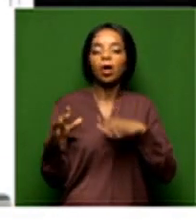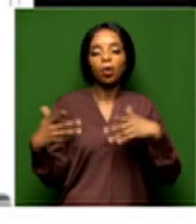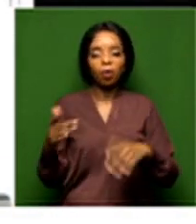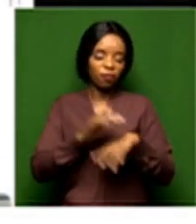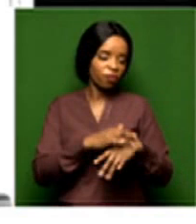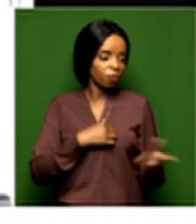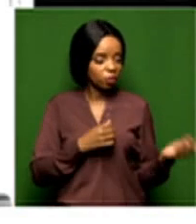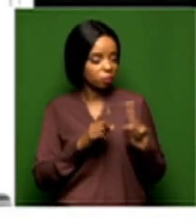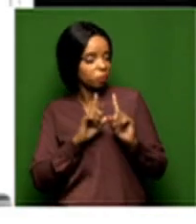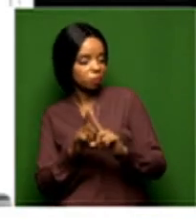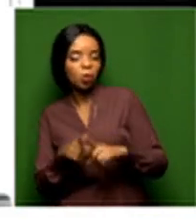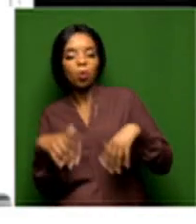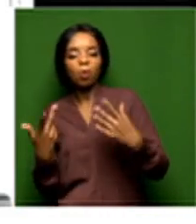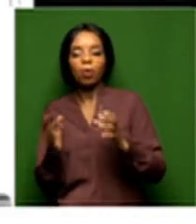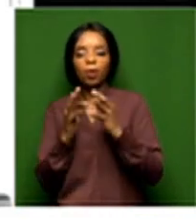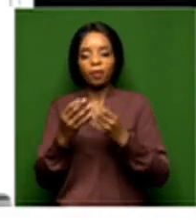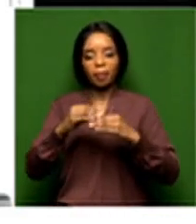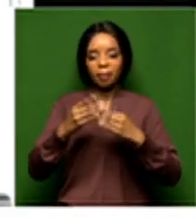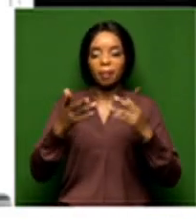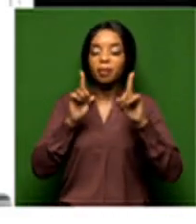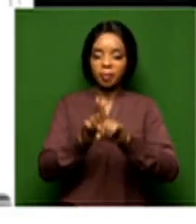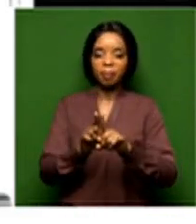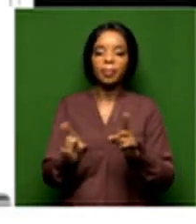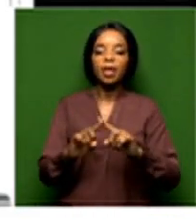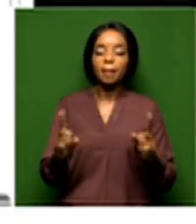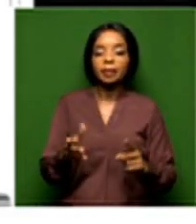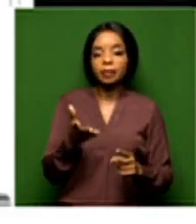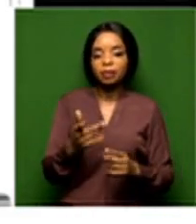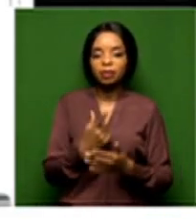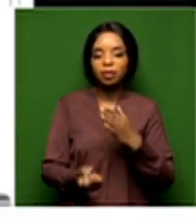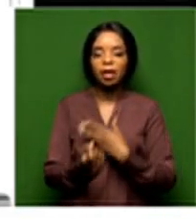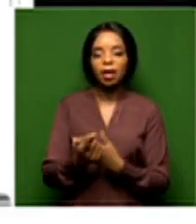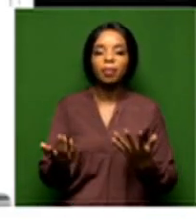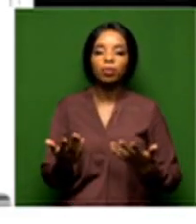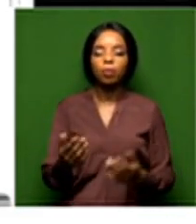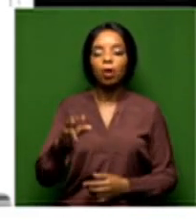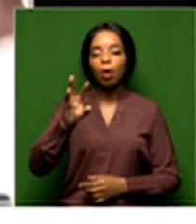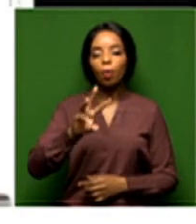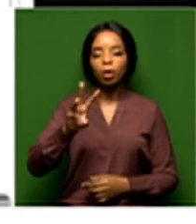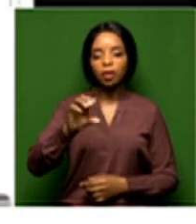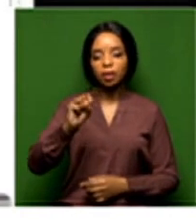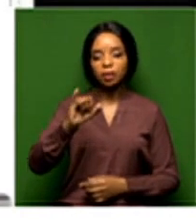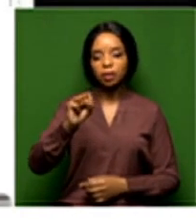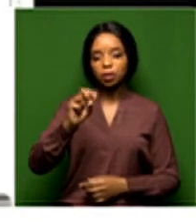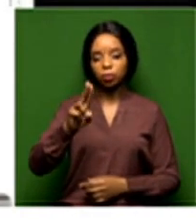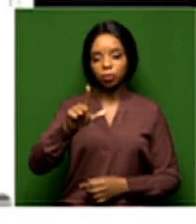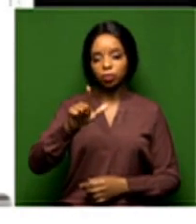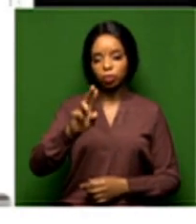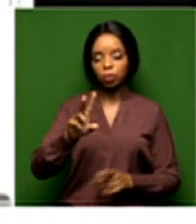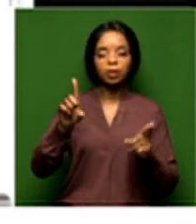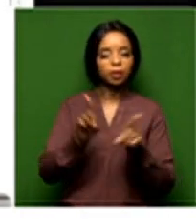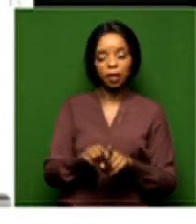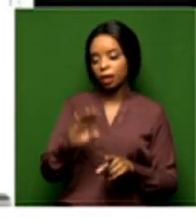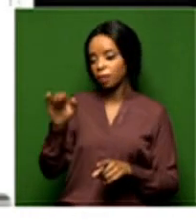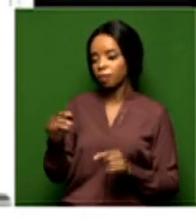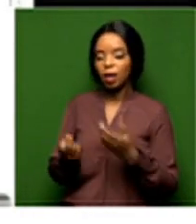running a simulcast broadcast of the same thing. So the same screening that's happening at Walter Sisulu Botanical Gardens is the same screening that's happening at